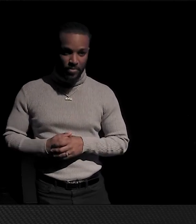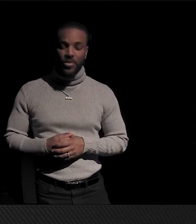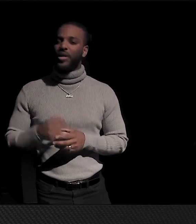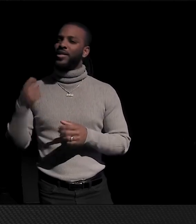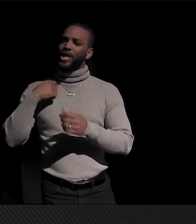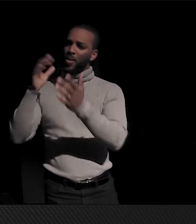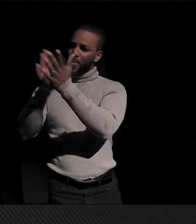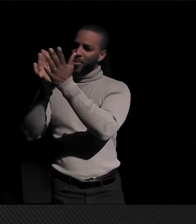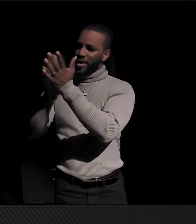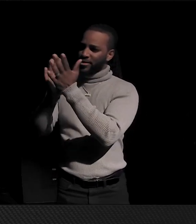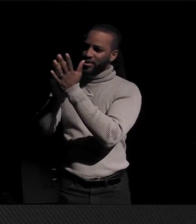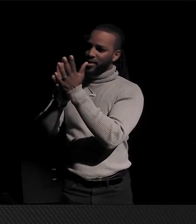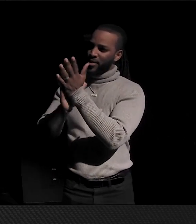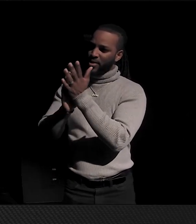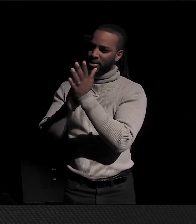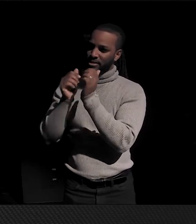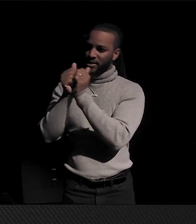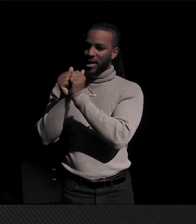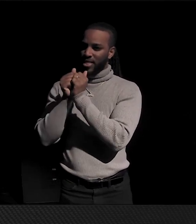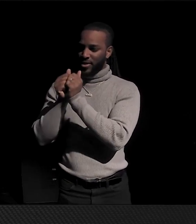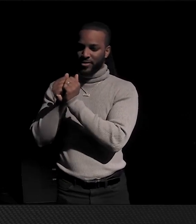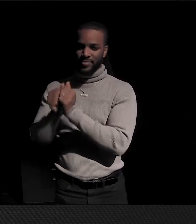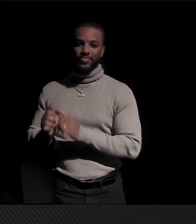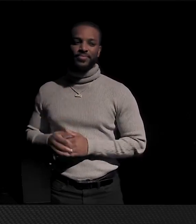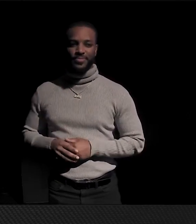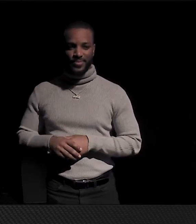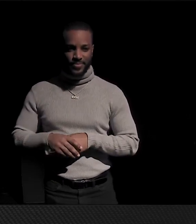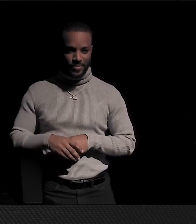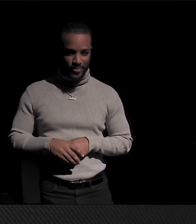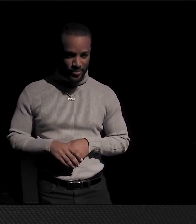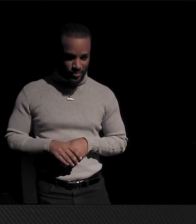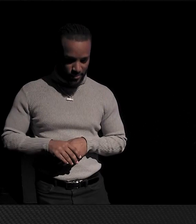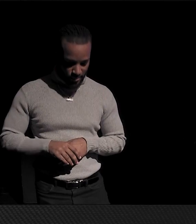we praise the Lord together this morning?